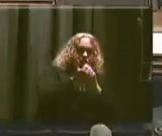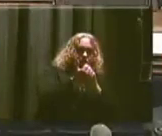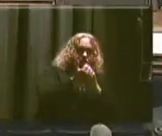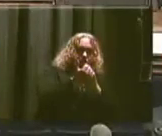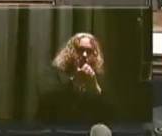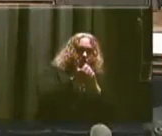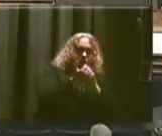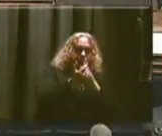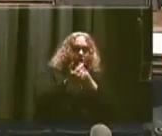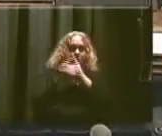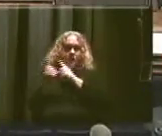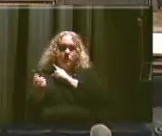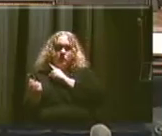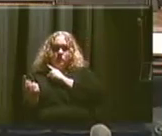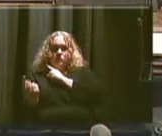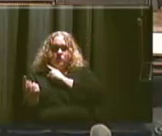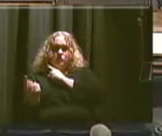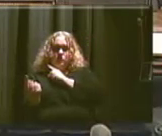Okay. Opposed?